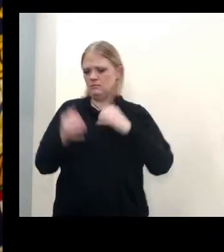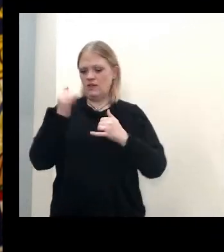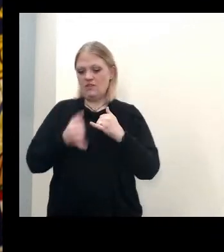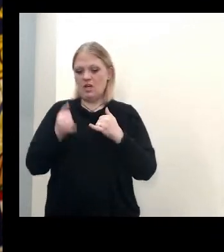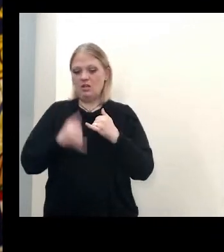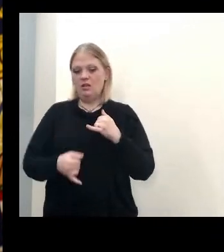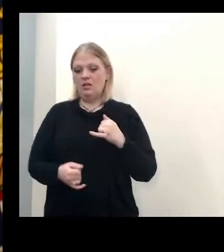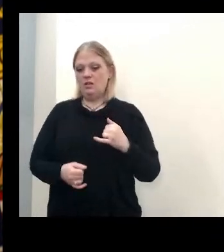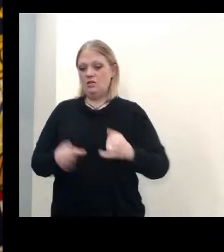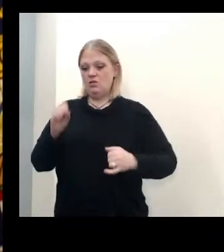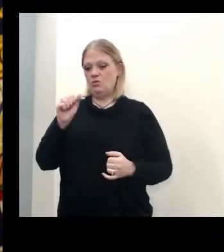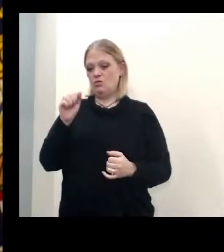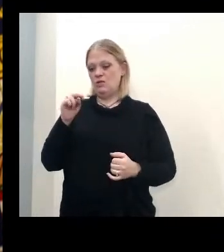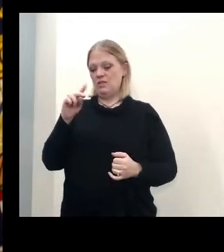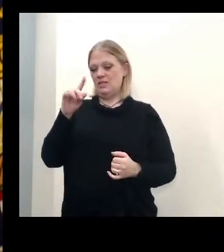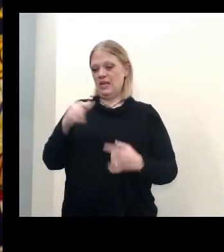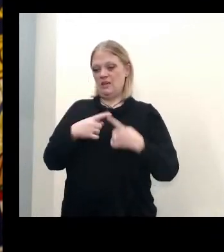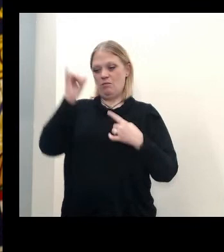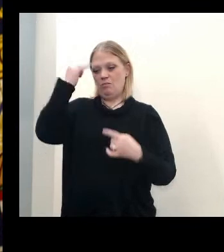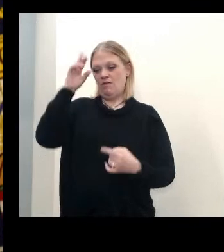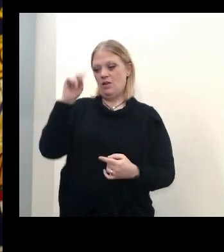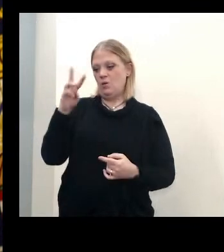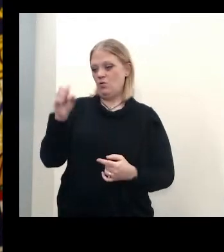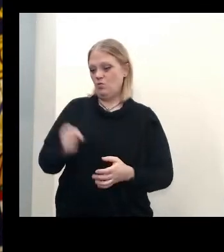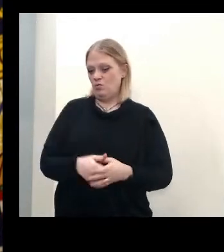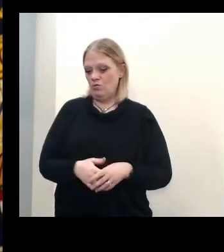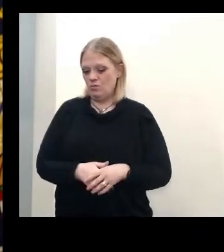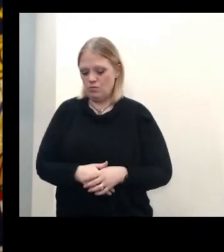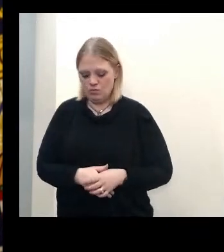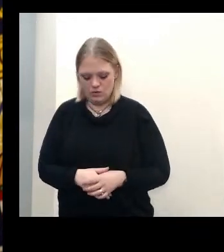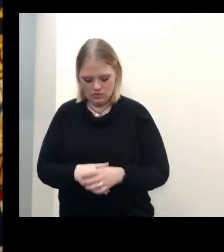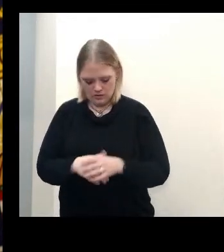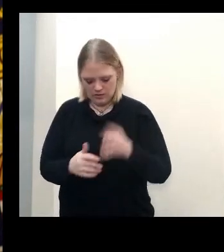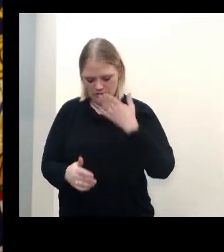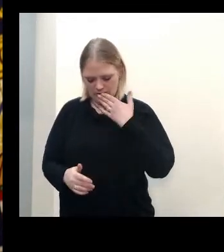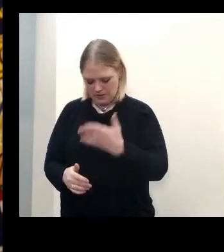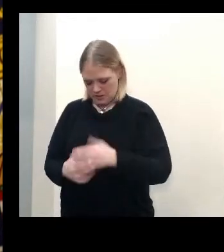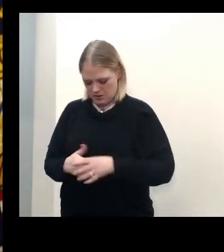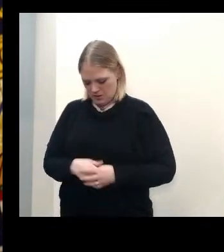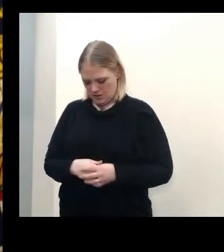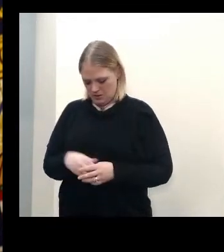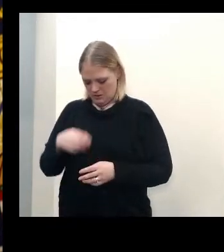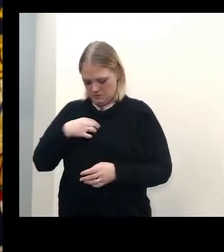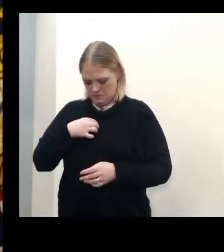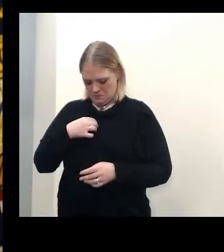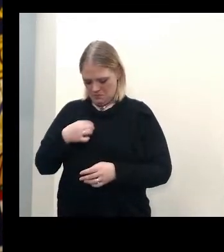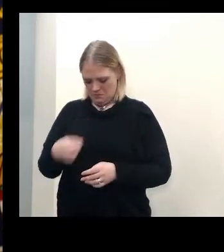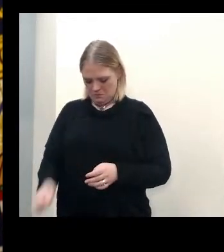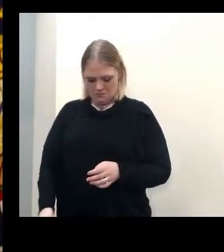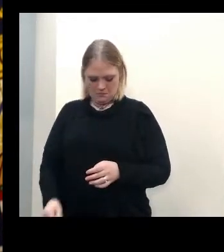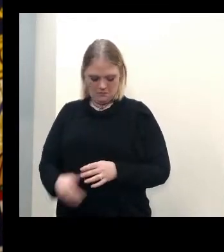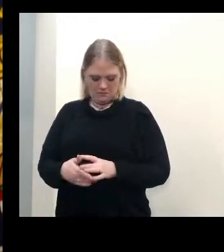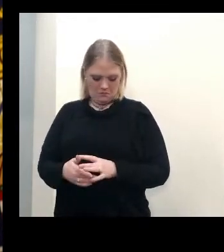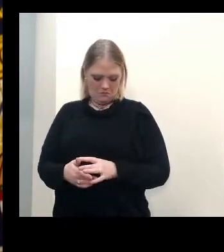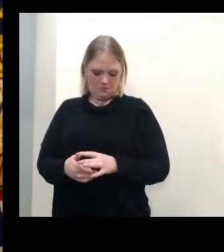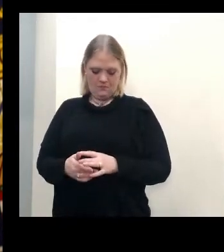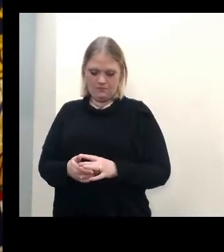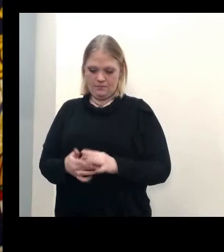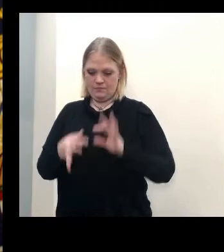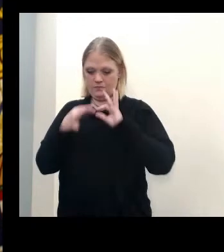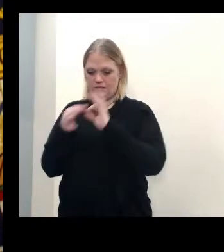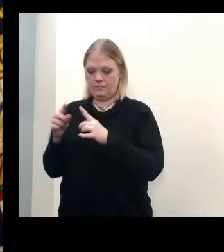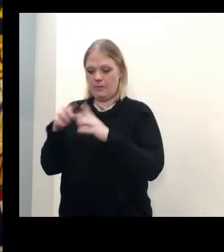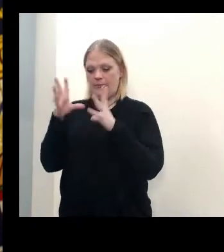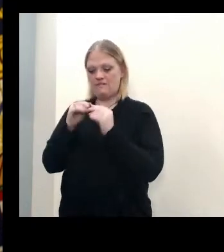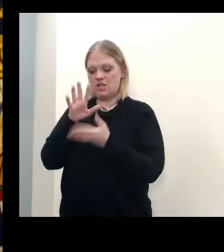question will go back to Sandy Tan from the Buffalo News. Thank you. Just in regard to the convention center again, how